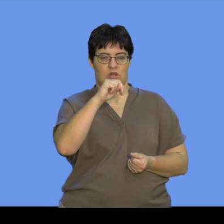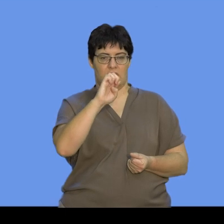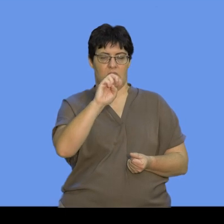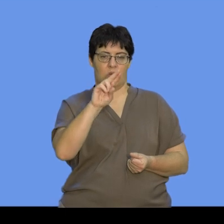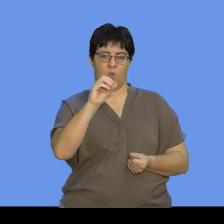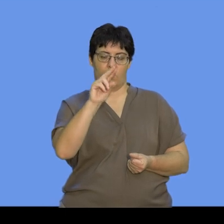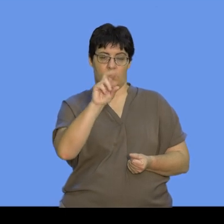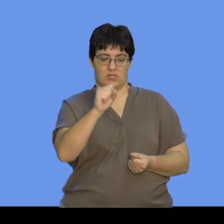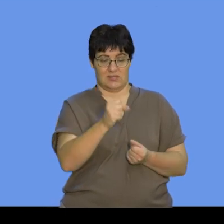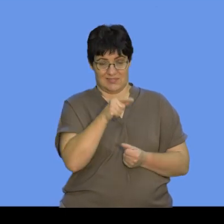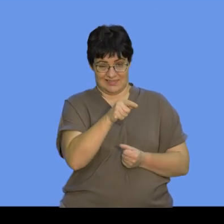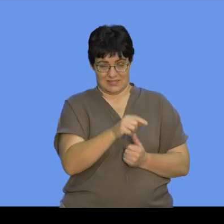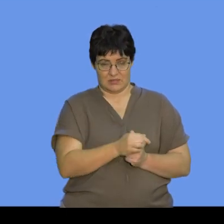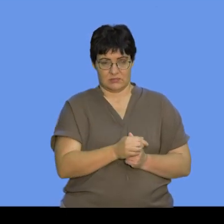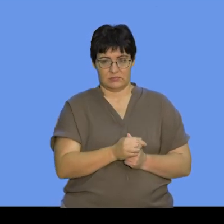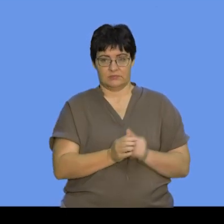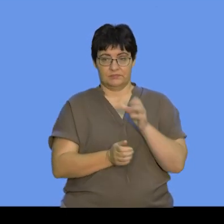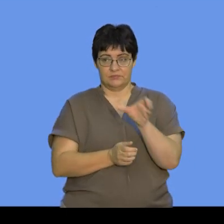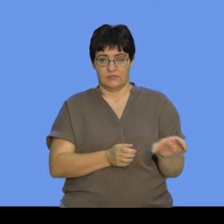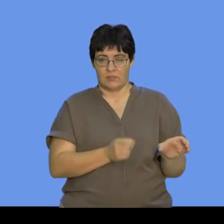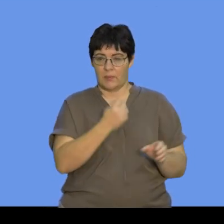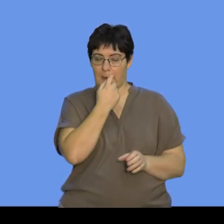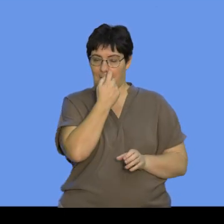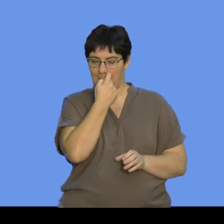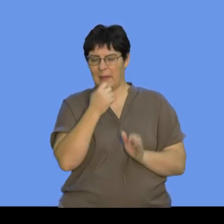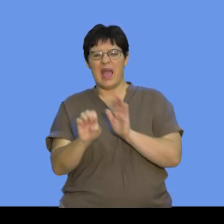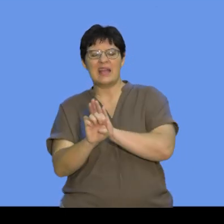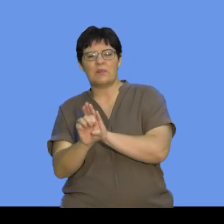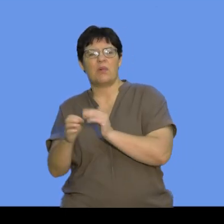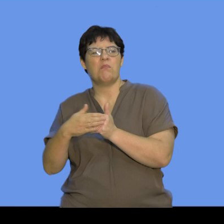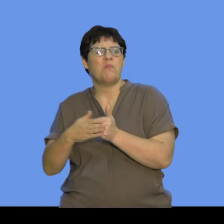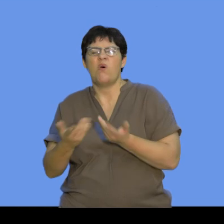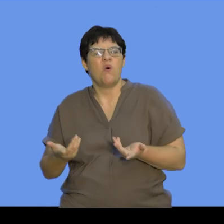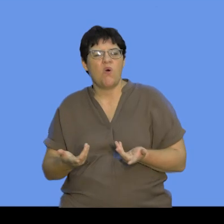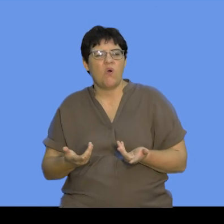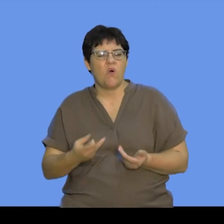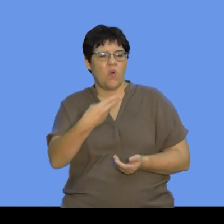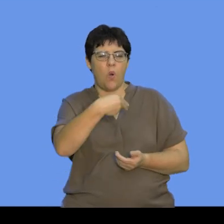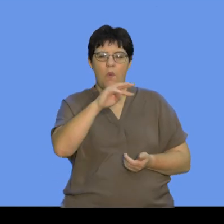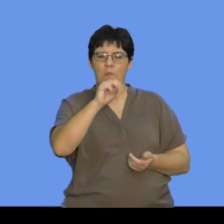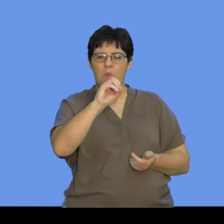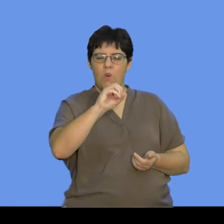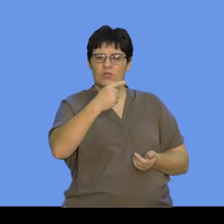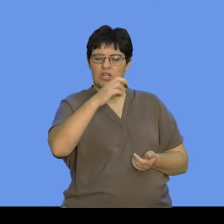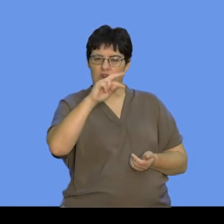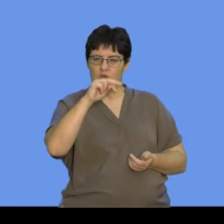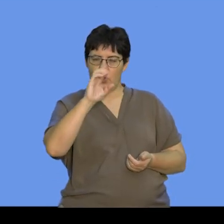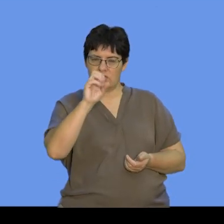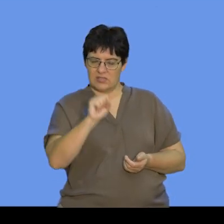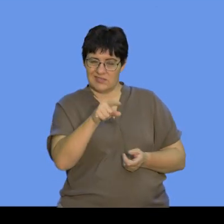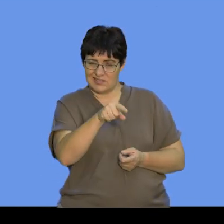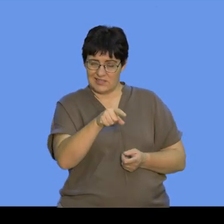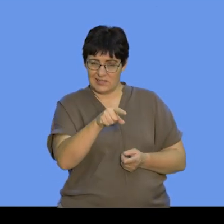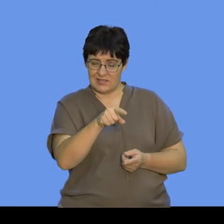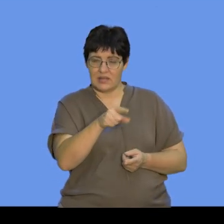Now let's talk about another practical example of a homogeneous mixture. We know that air is actually a